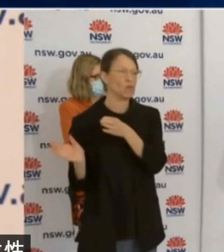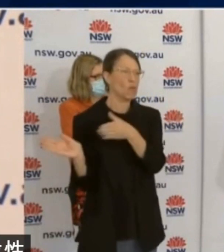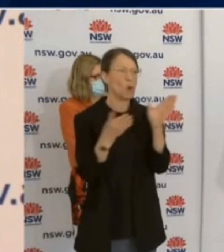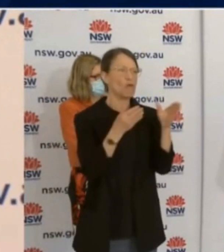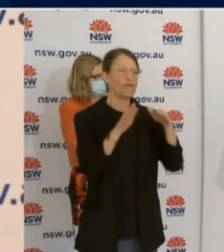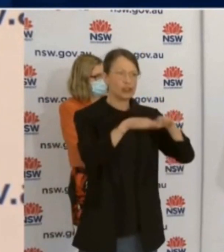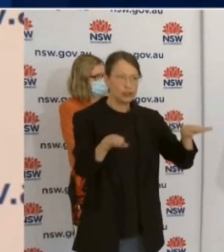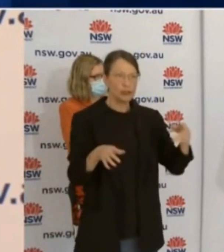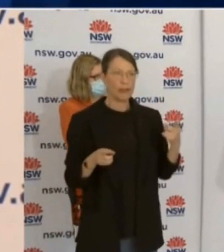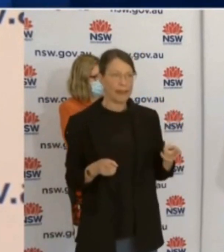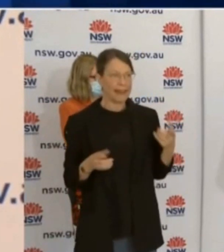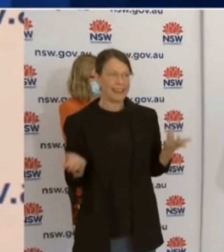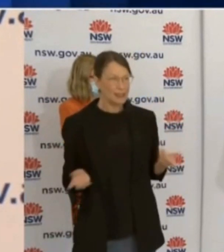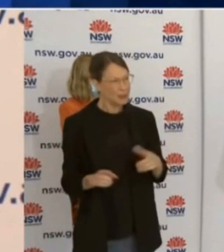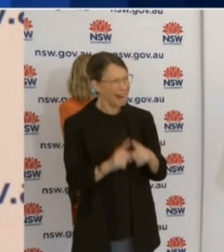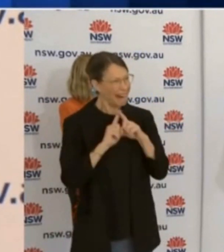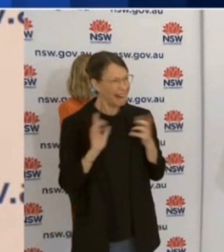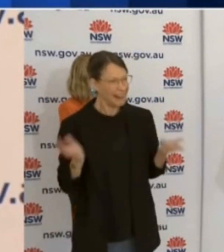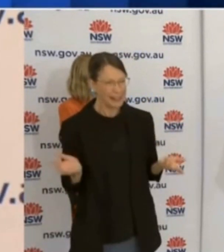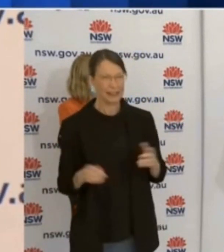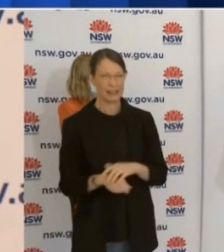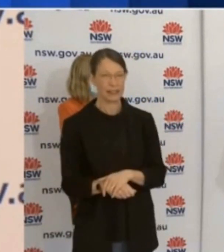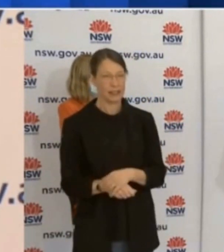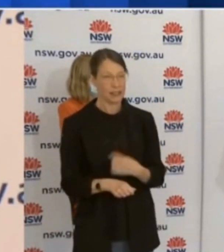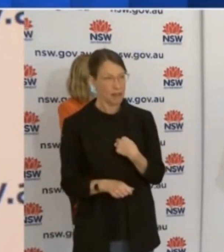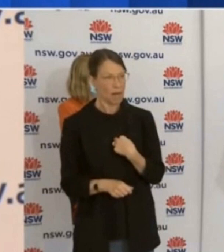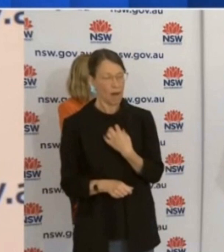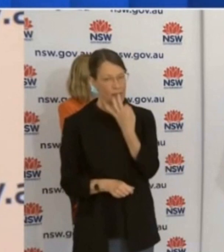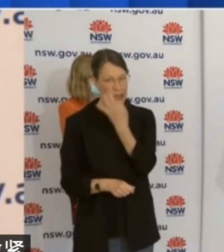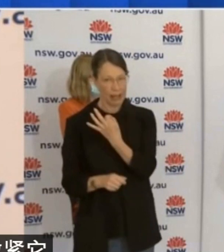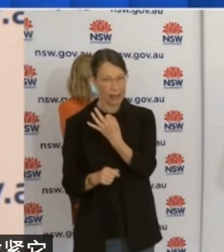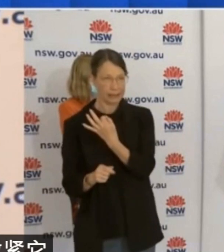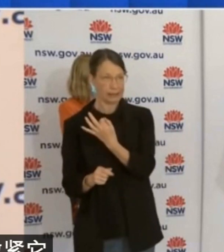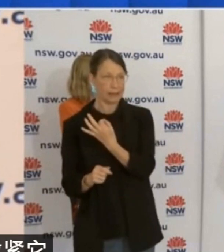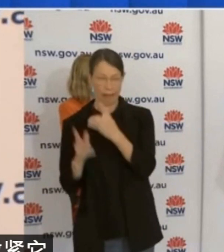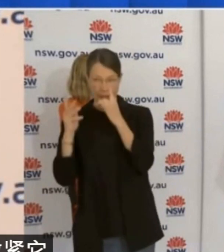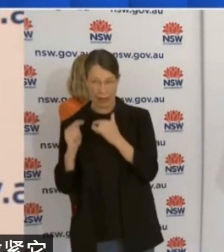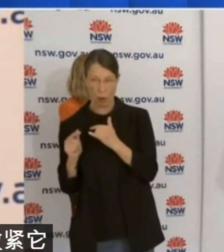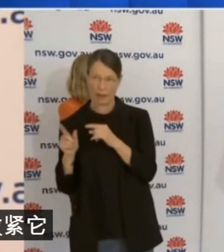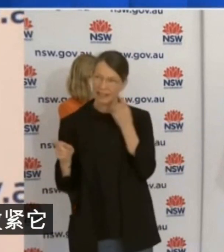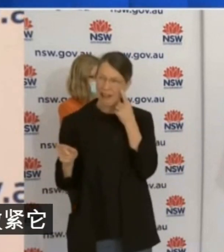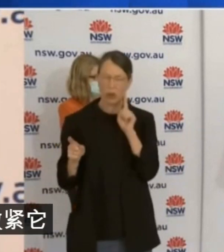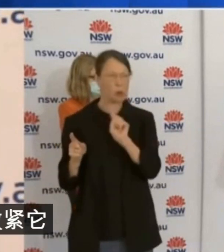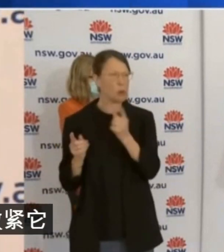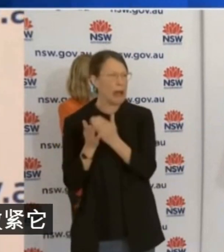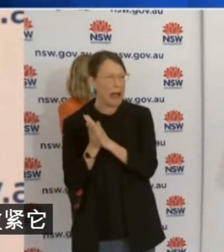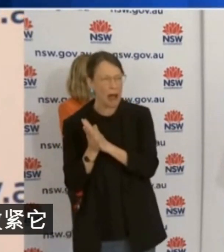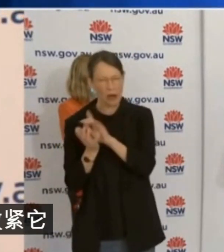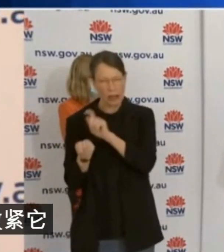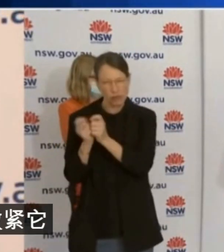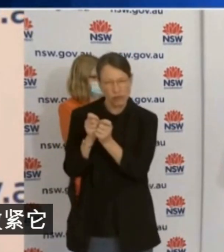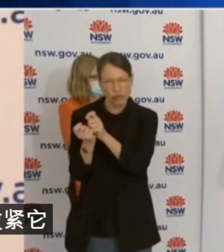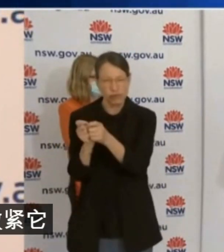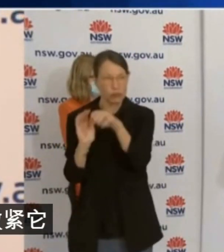that, I've said to our legal department to look at what we can do to tighten it up as far as is